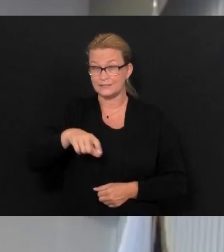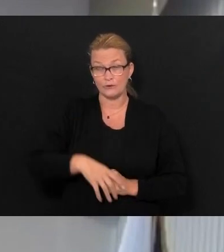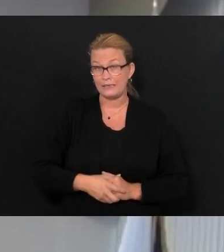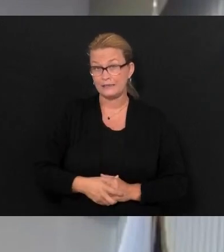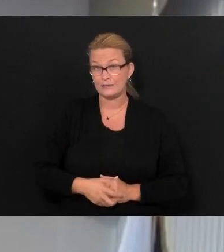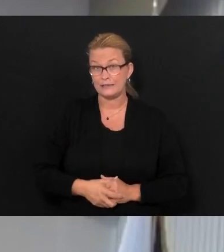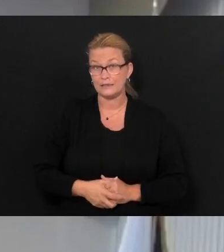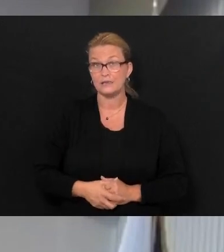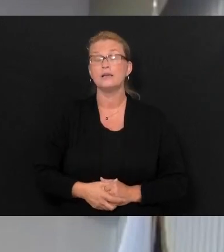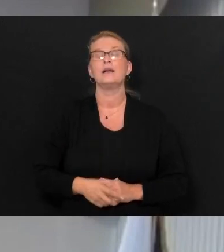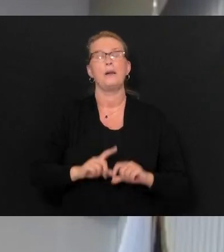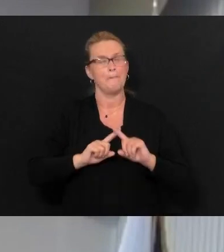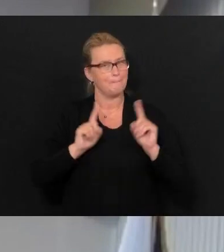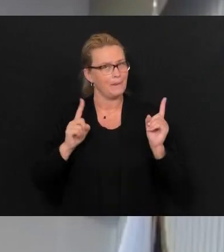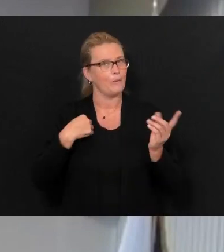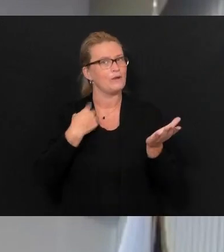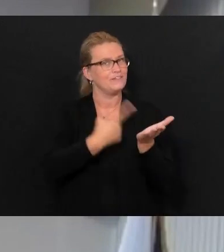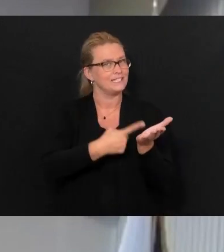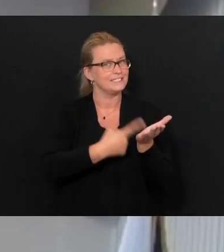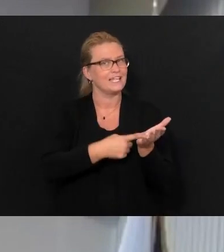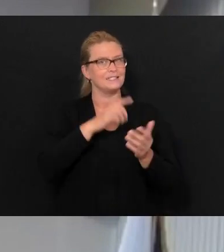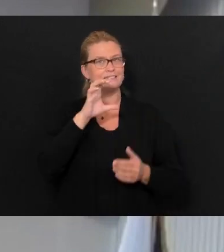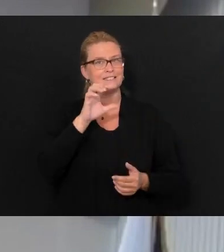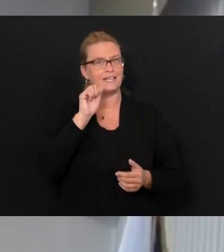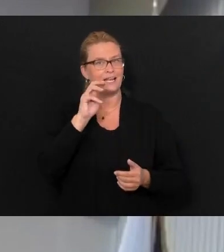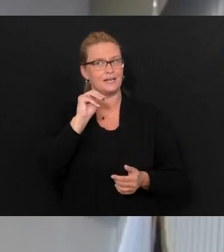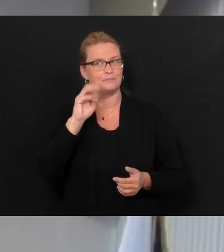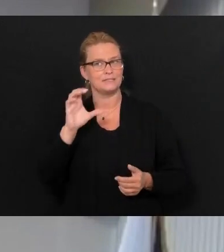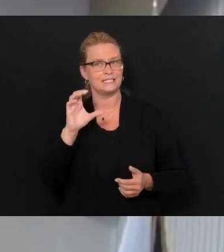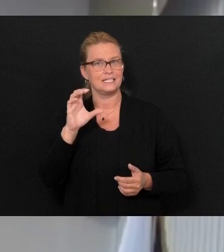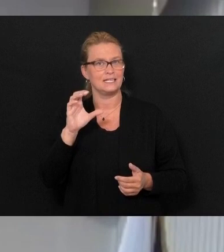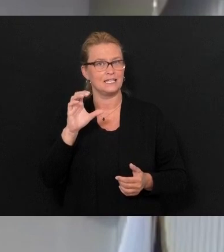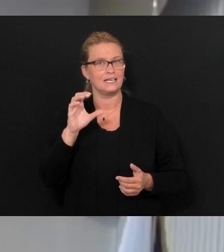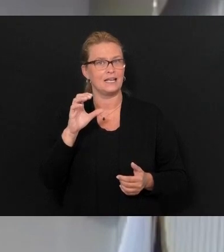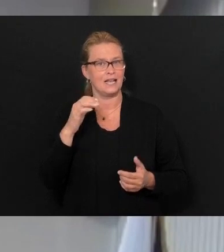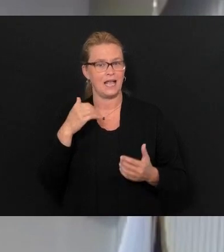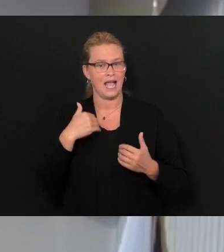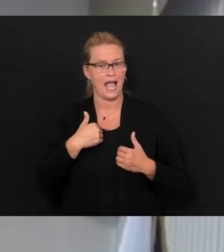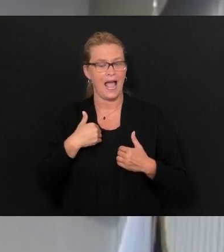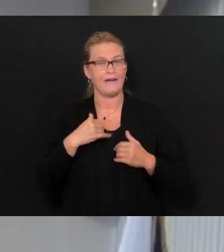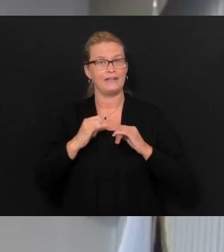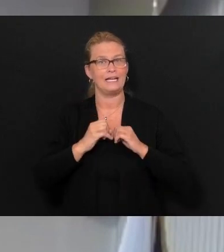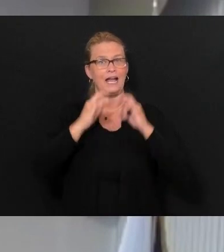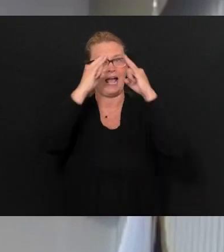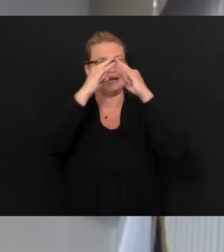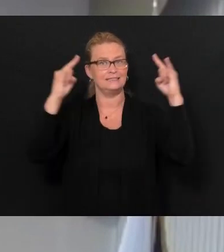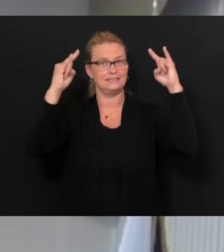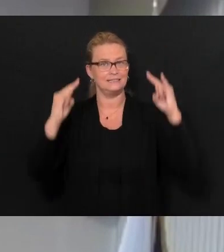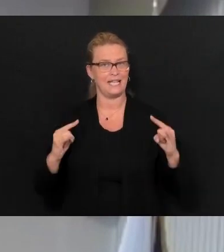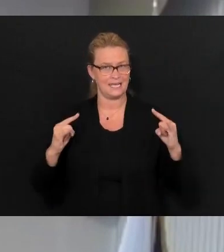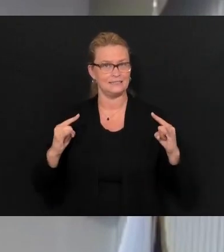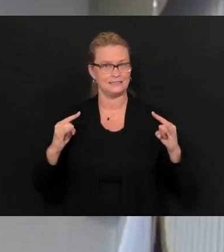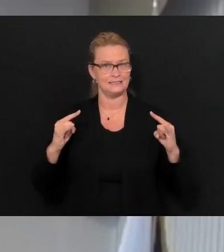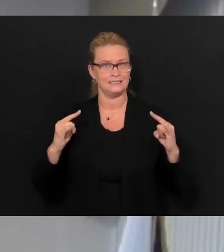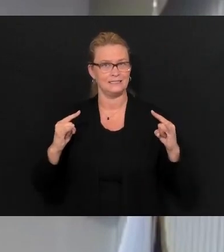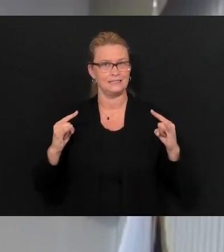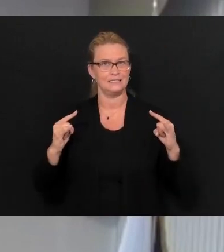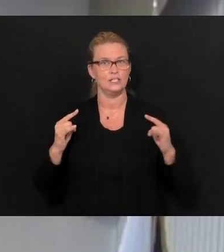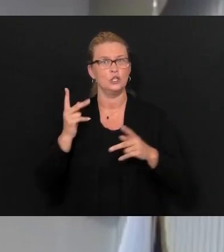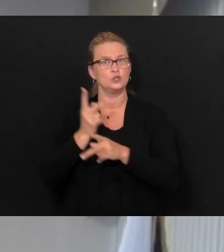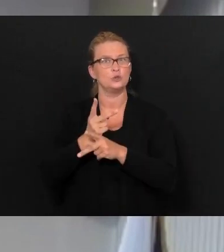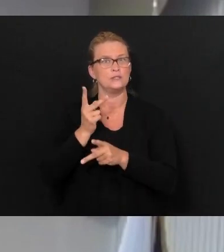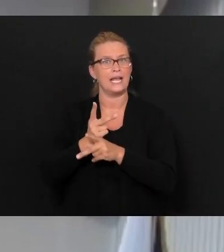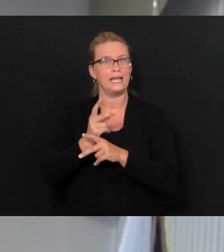discussions, as I said, with regard to CAMC having a tent put up to take care of flow